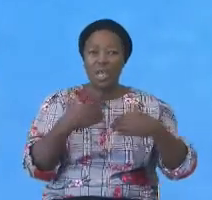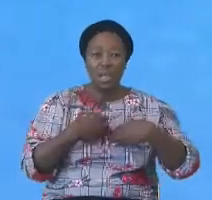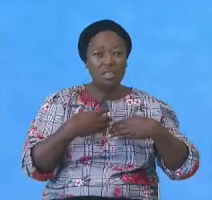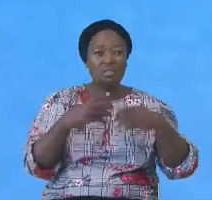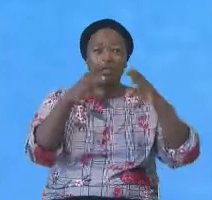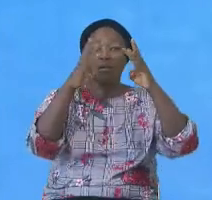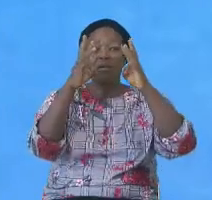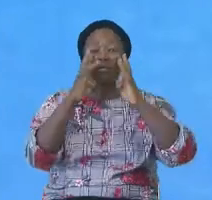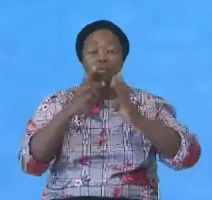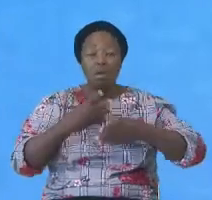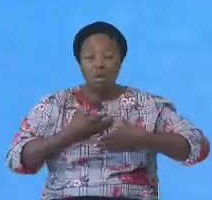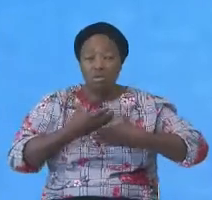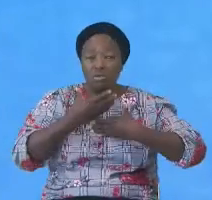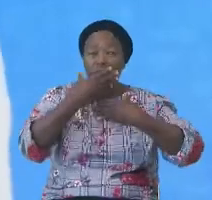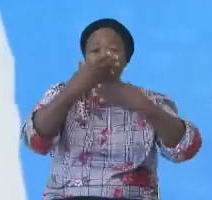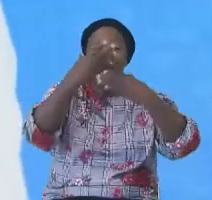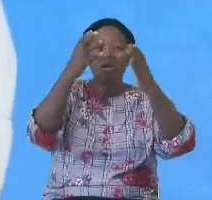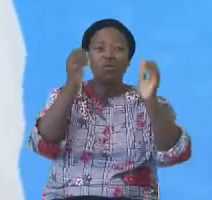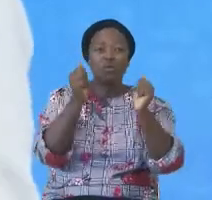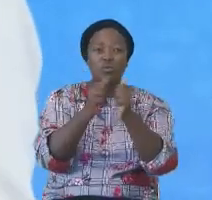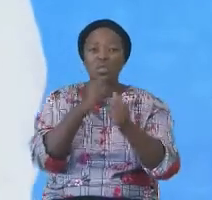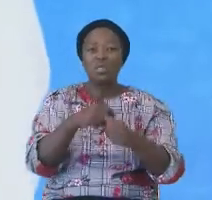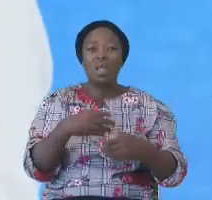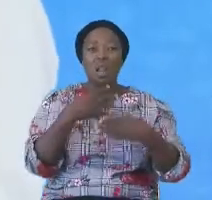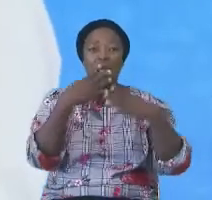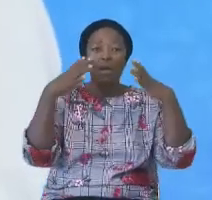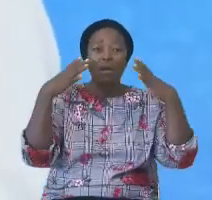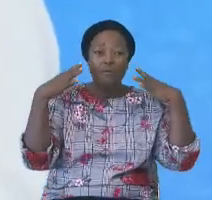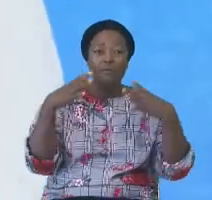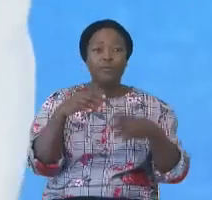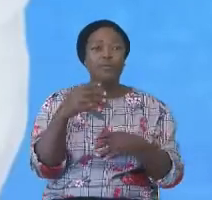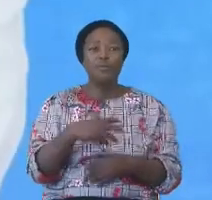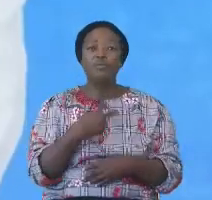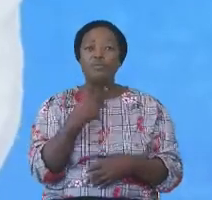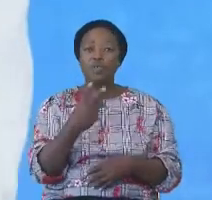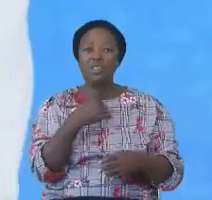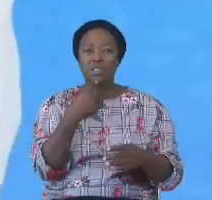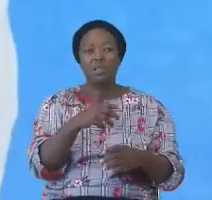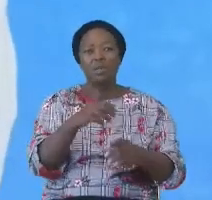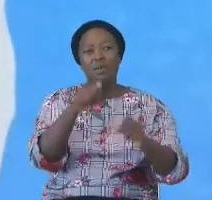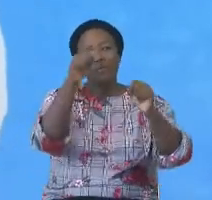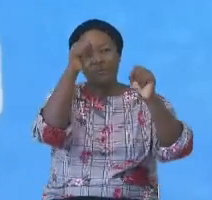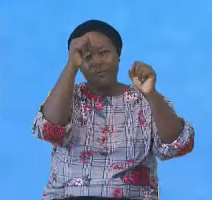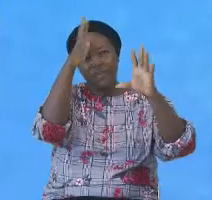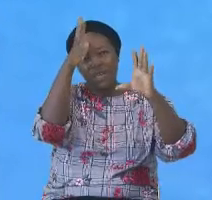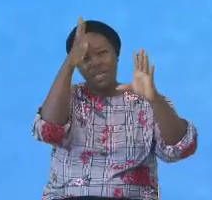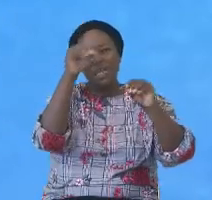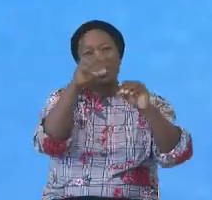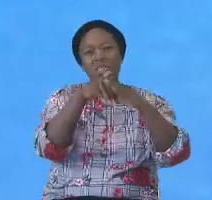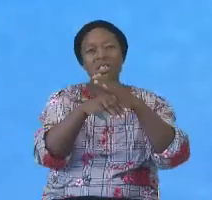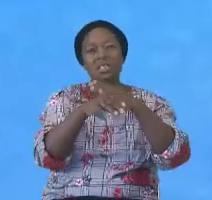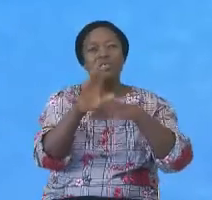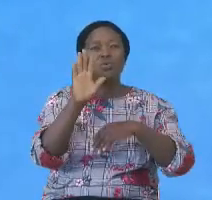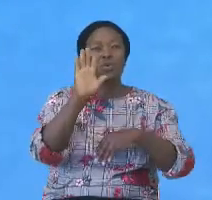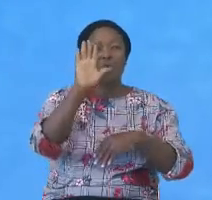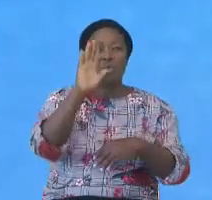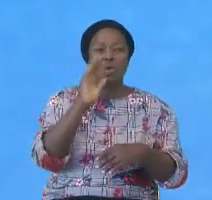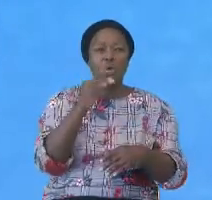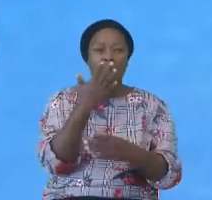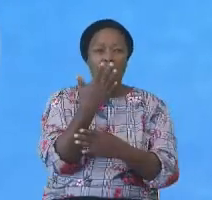says and when jesus had cried with a loud voice he said